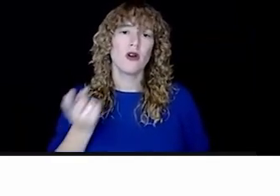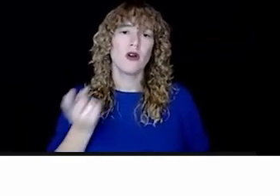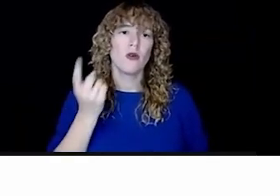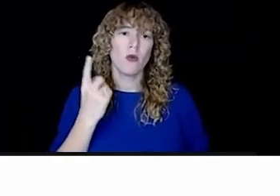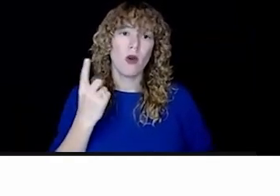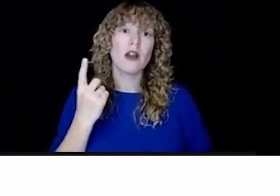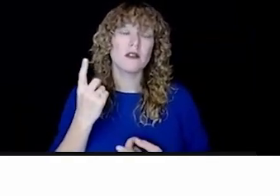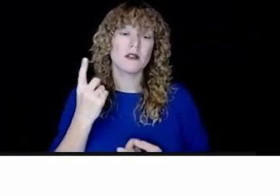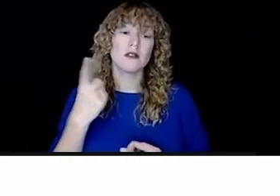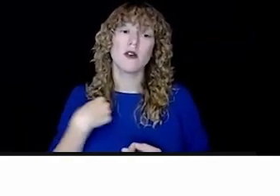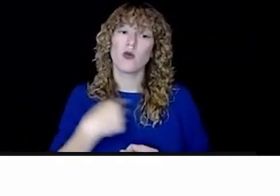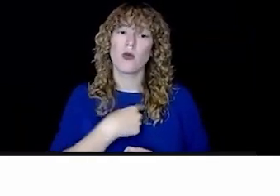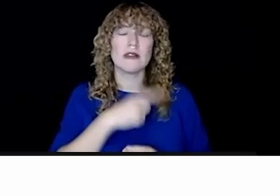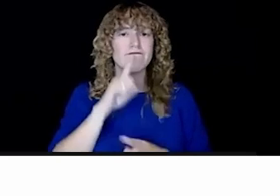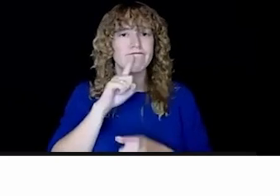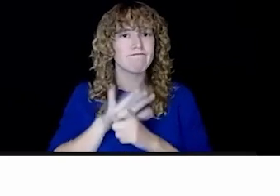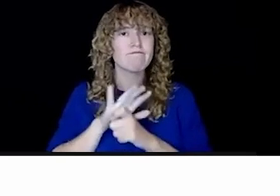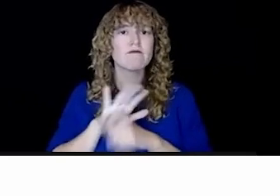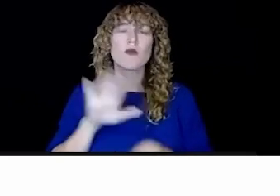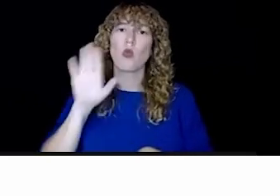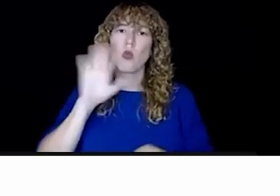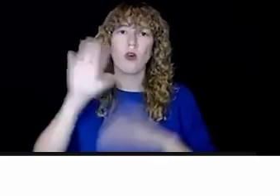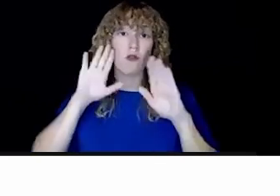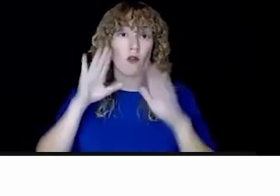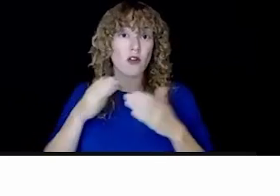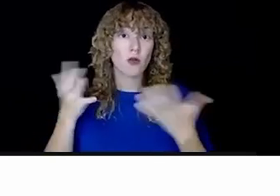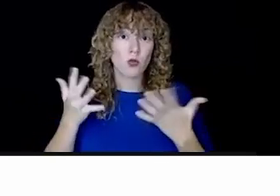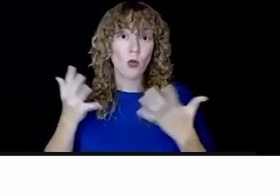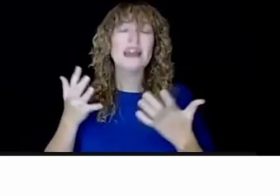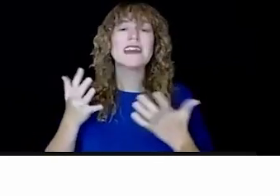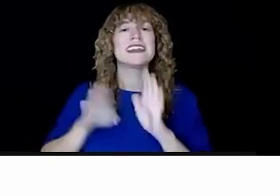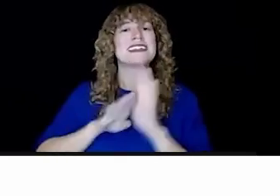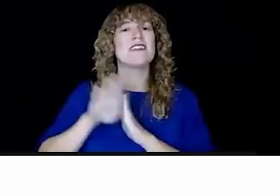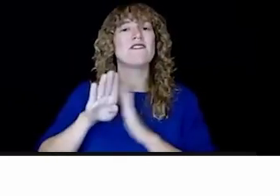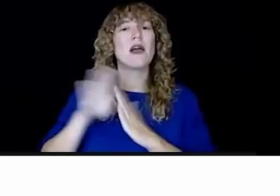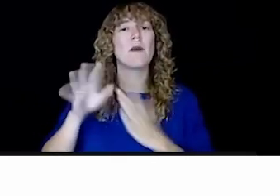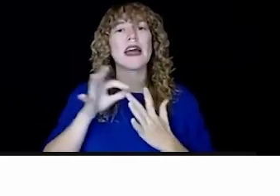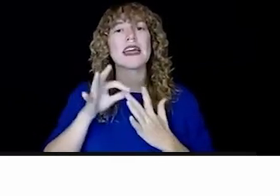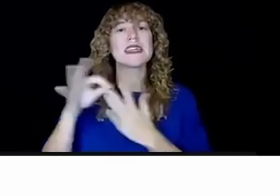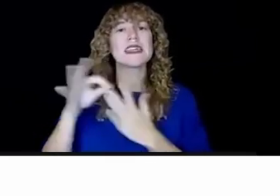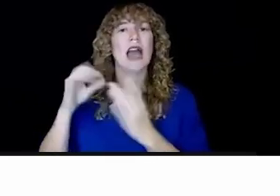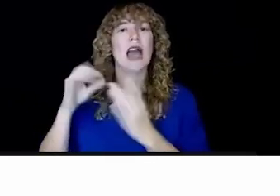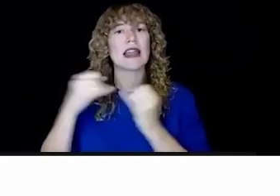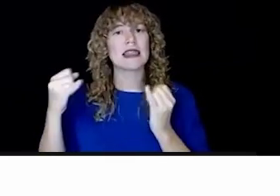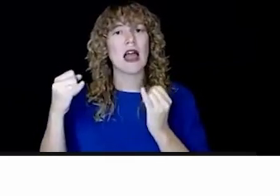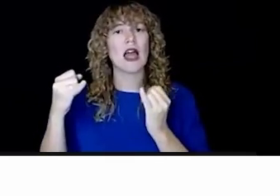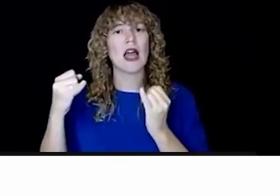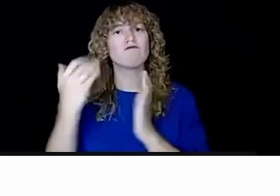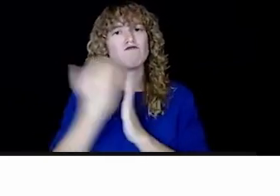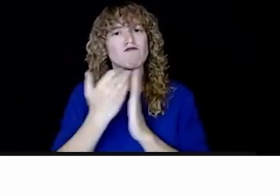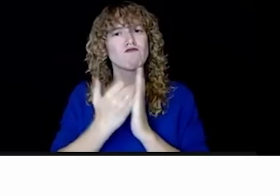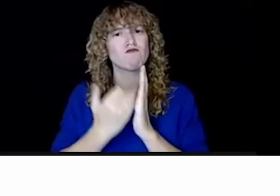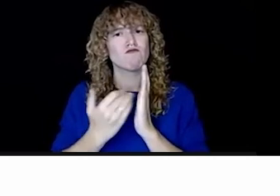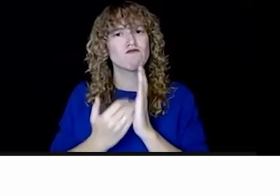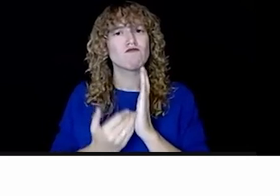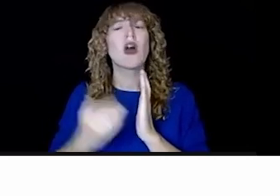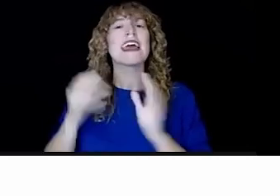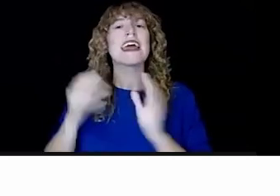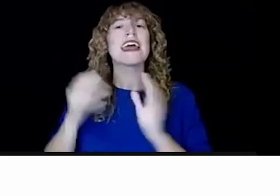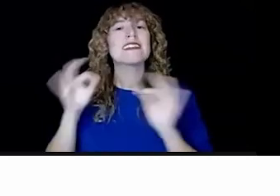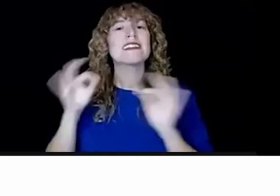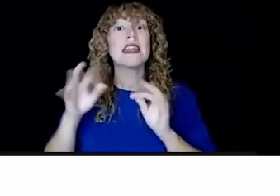Transportation Agency is to develop a guideline on how these devices should be secured when they get into the cargo